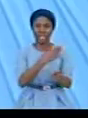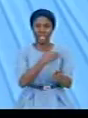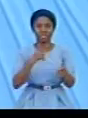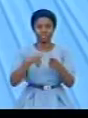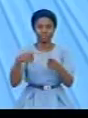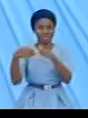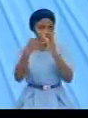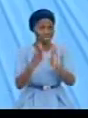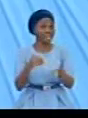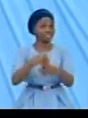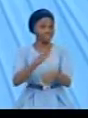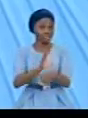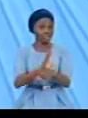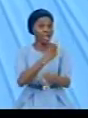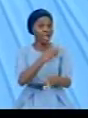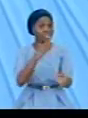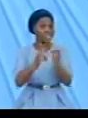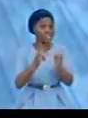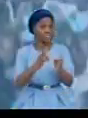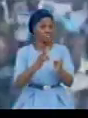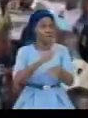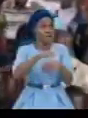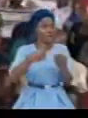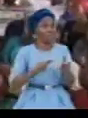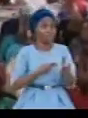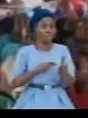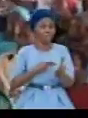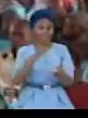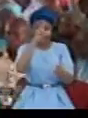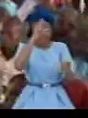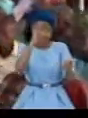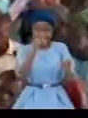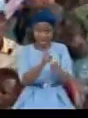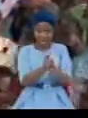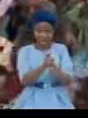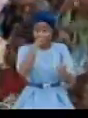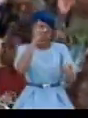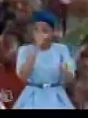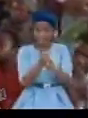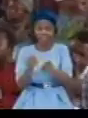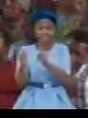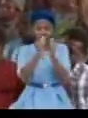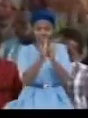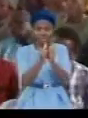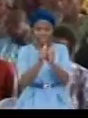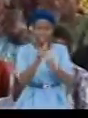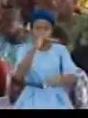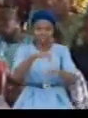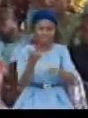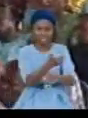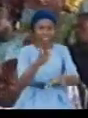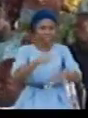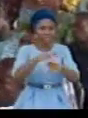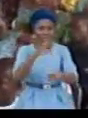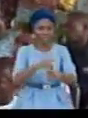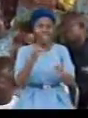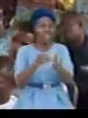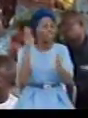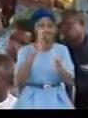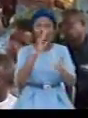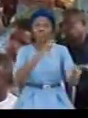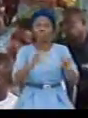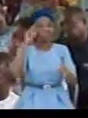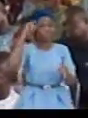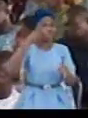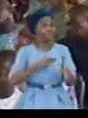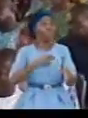concerning you, it will be done in heaven in Jesus' name. Don't we know what we have? We have the